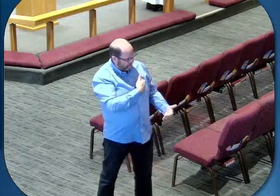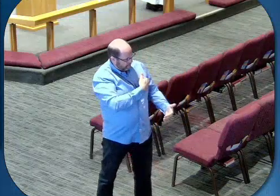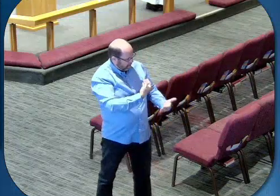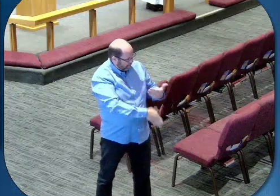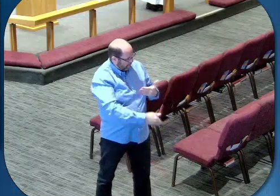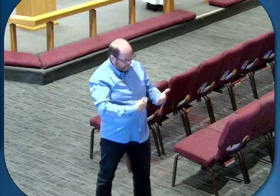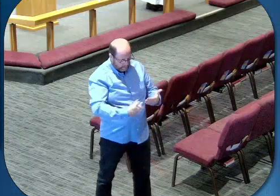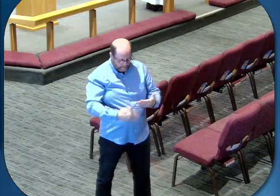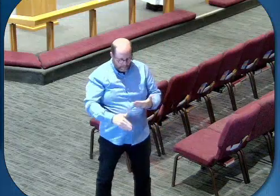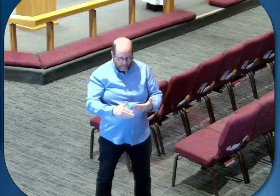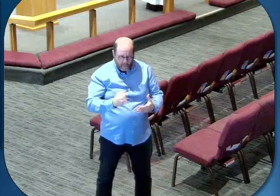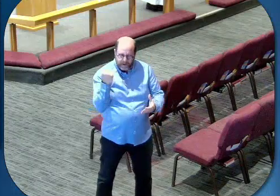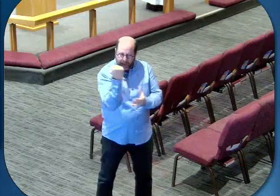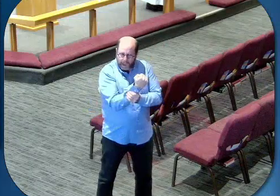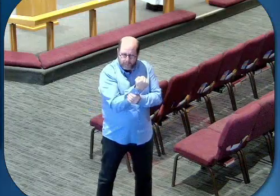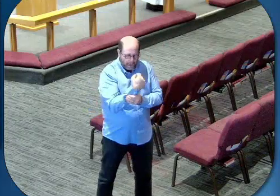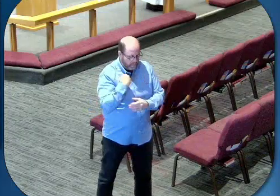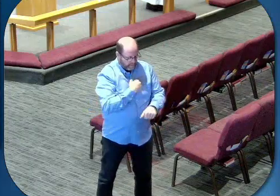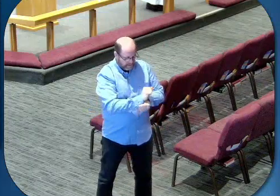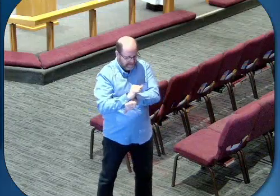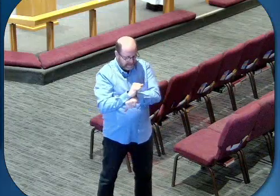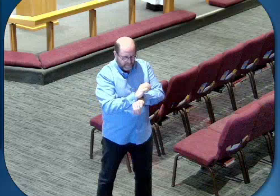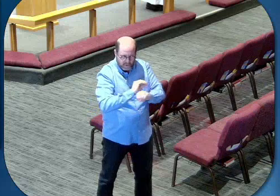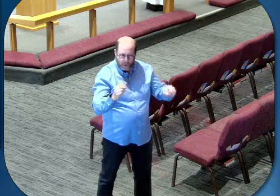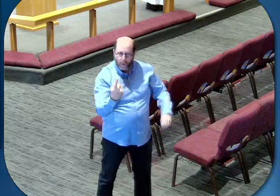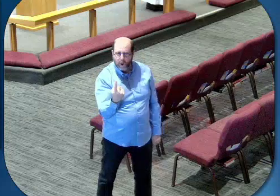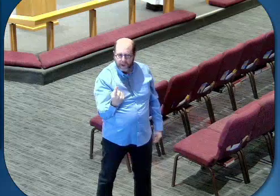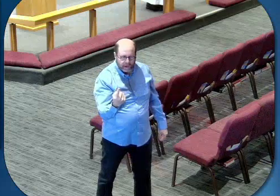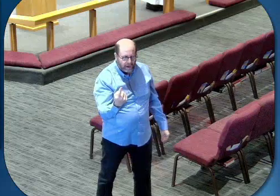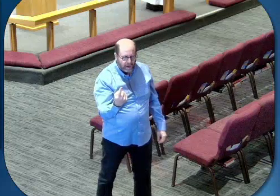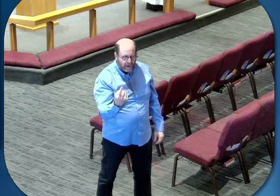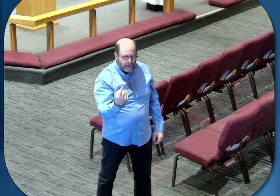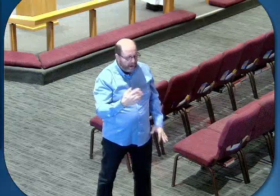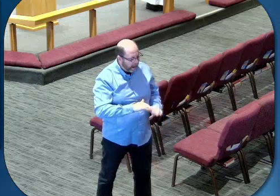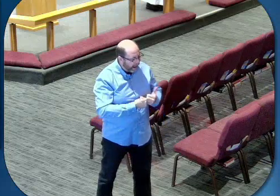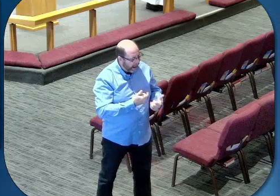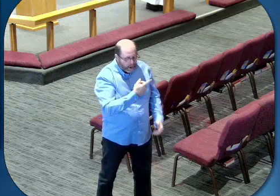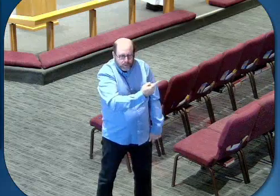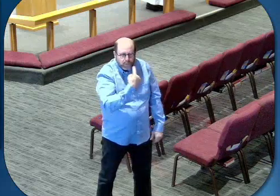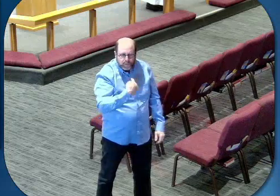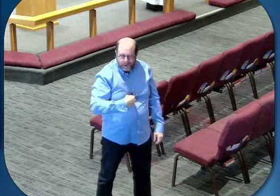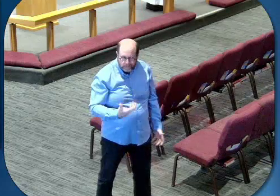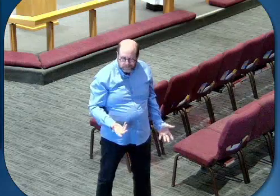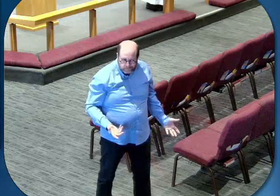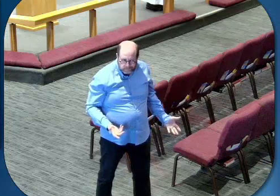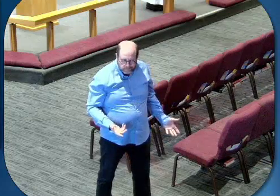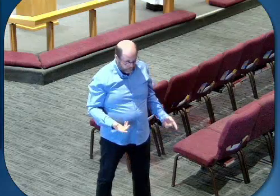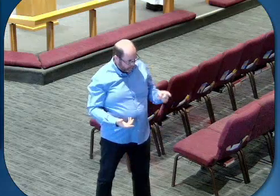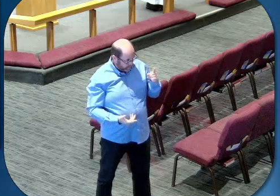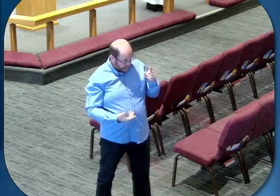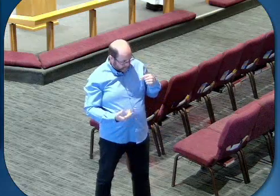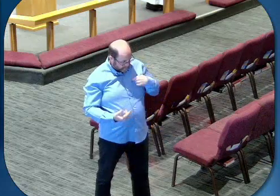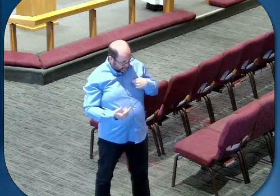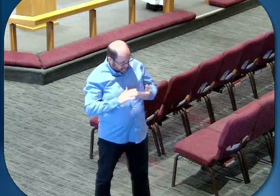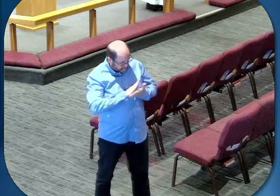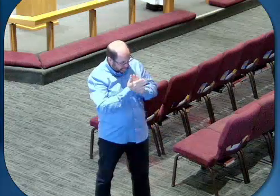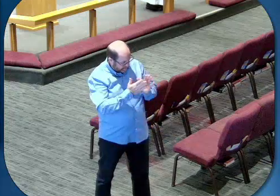and have never been enslaved to anyone. How is it that you say you will become